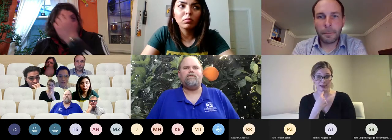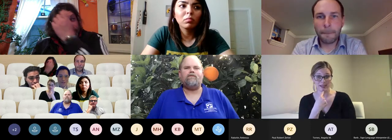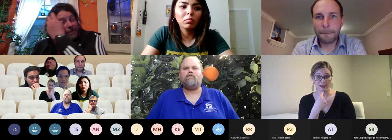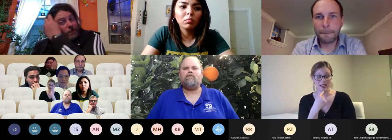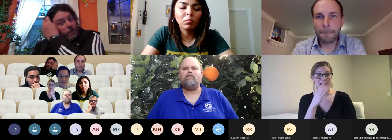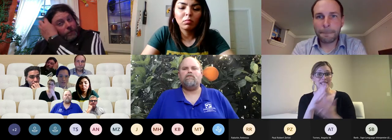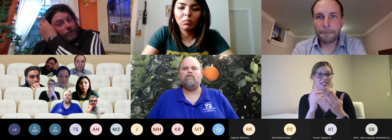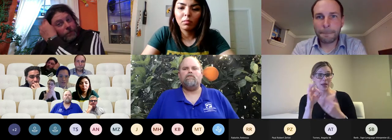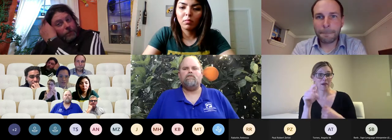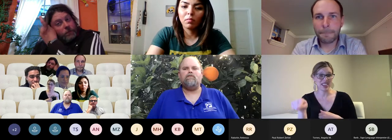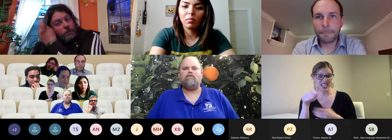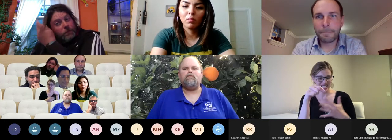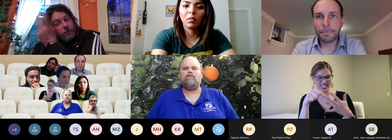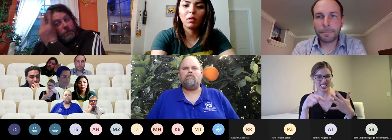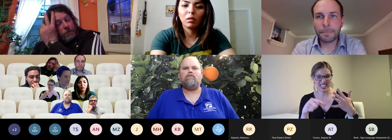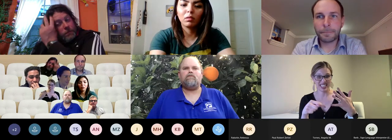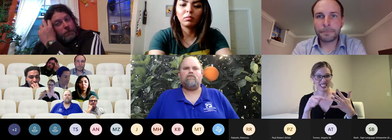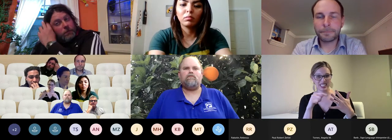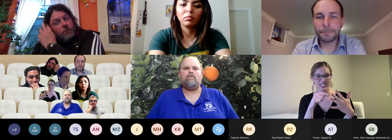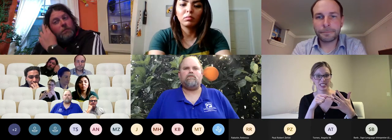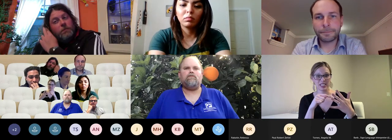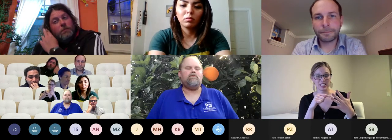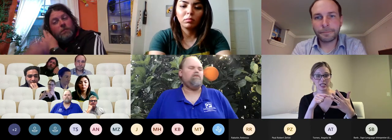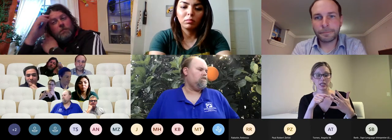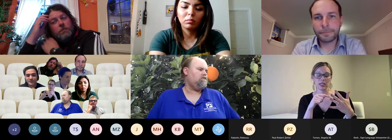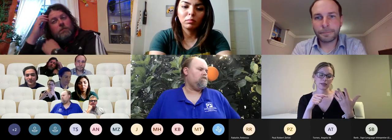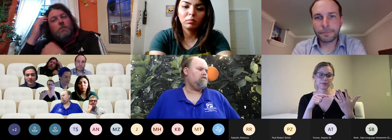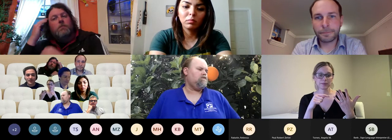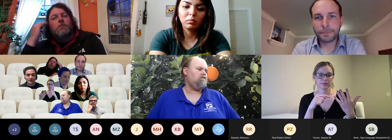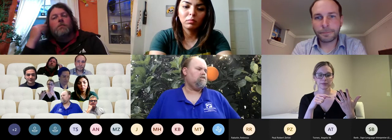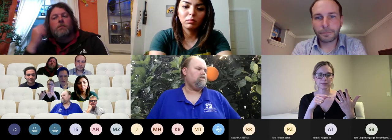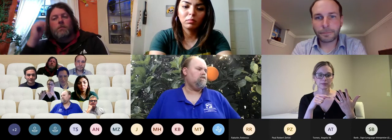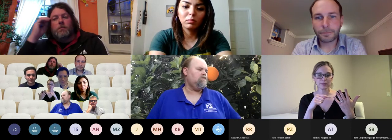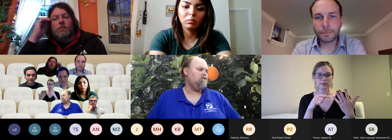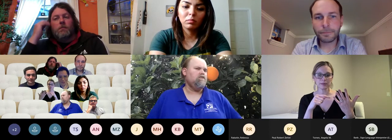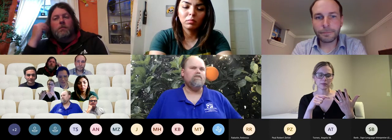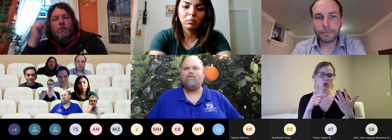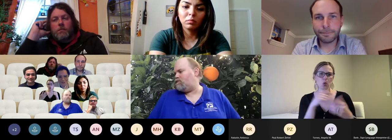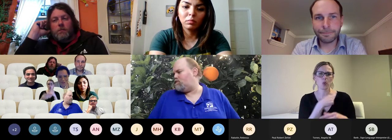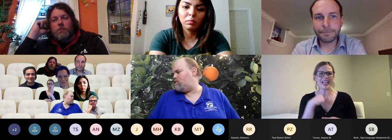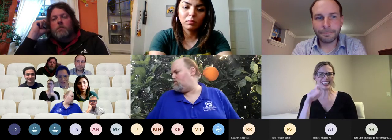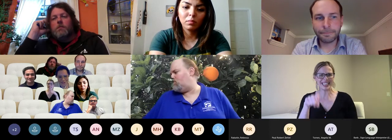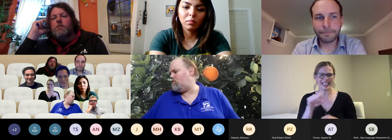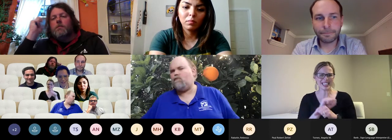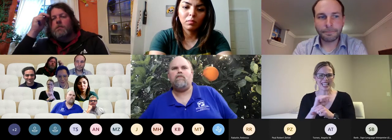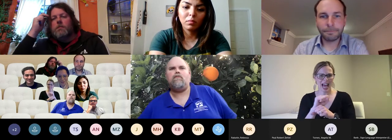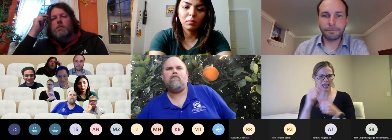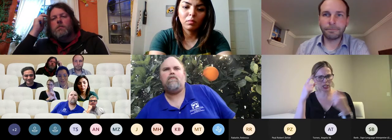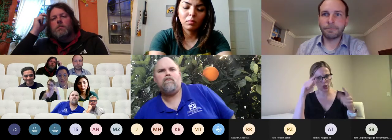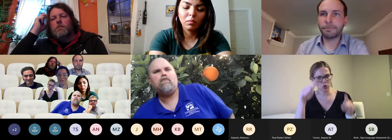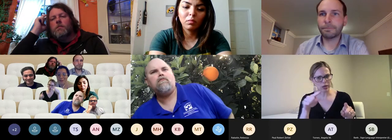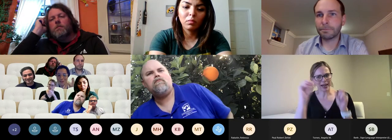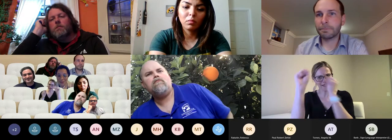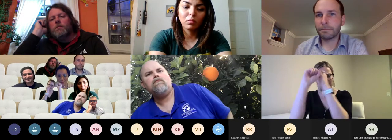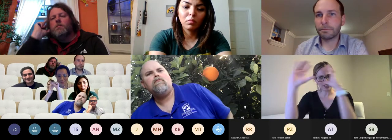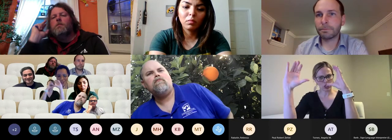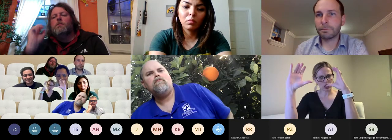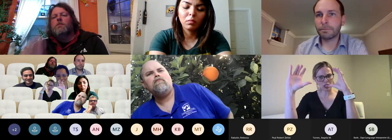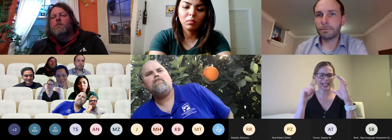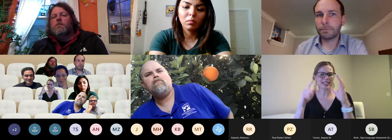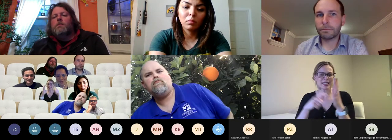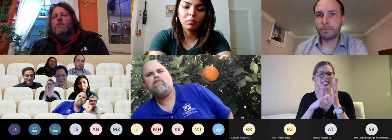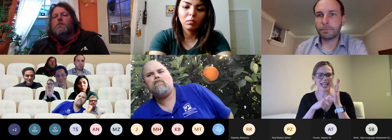some of these things in terms of coming to a solid agreement on a mission and vision take a little bit of time. But the